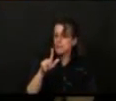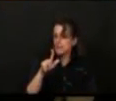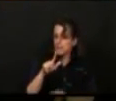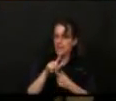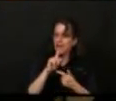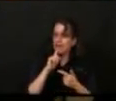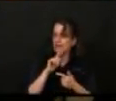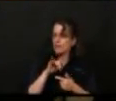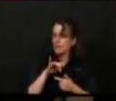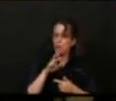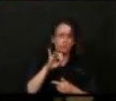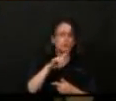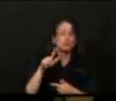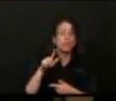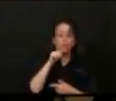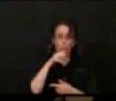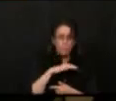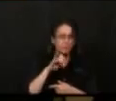meeting with you guys. And